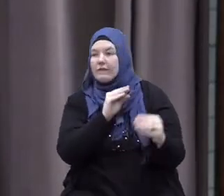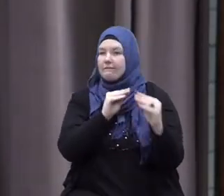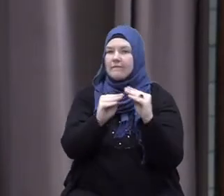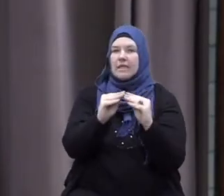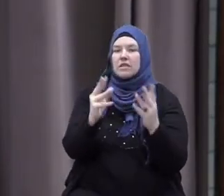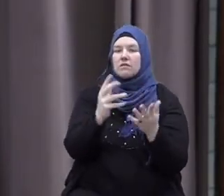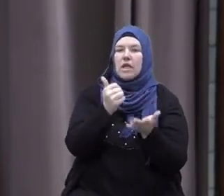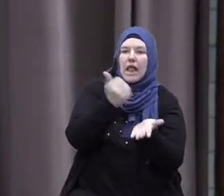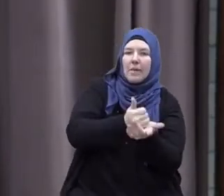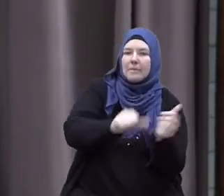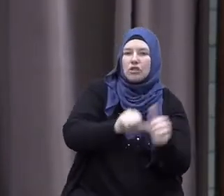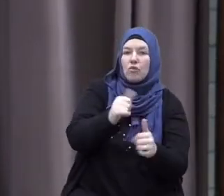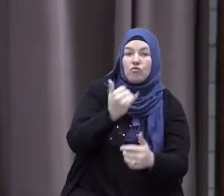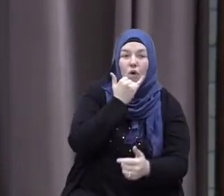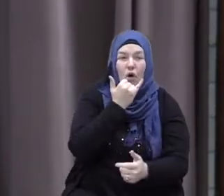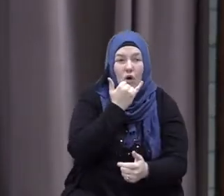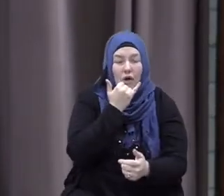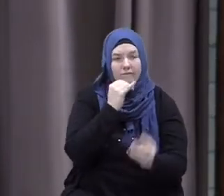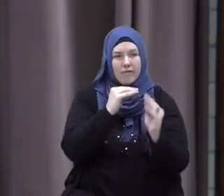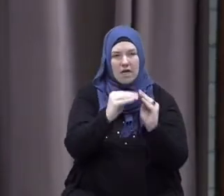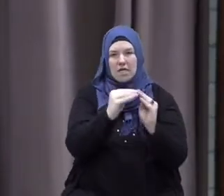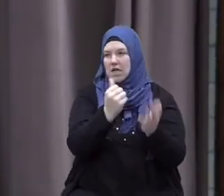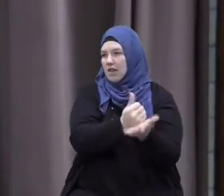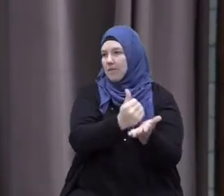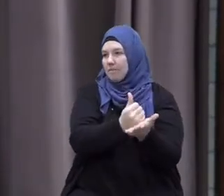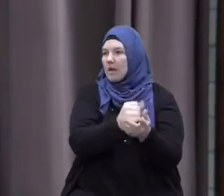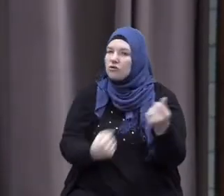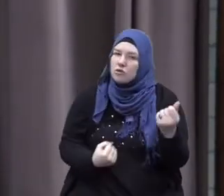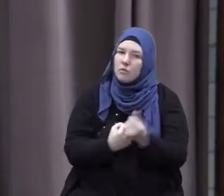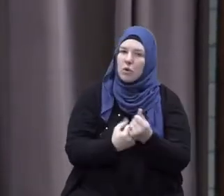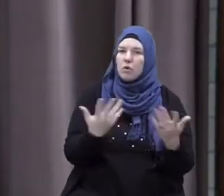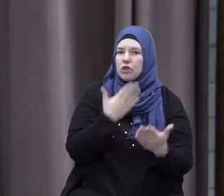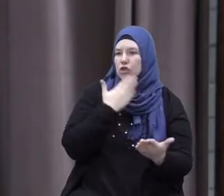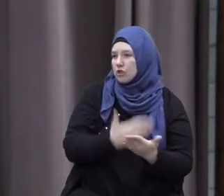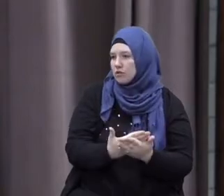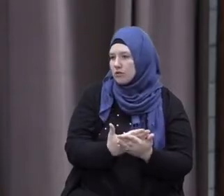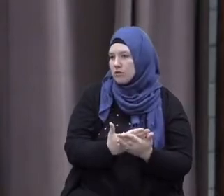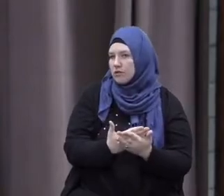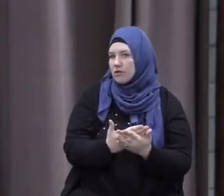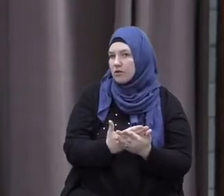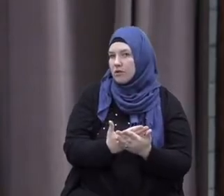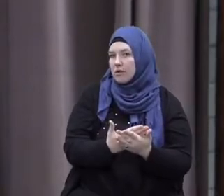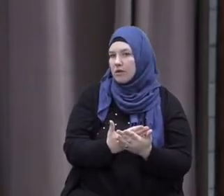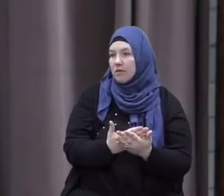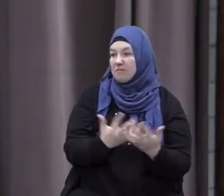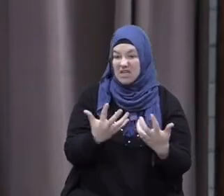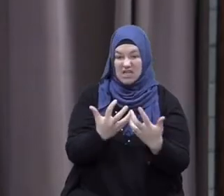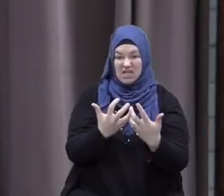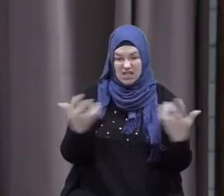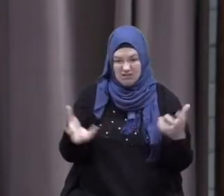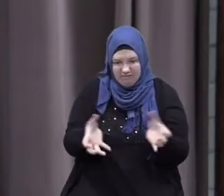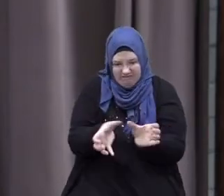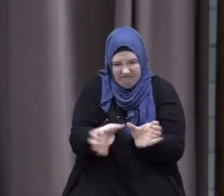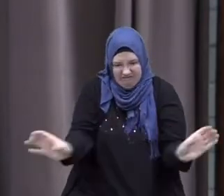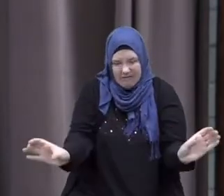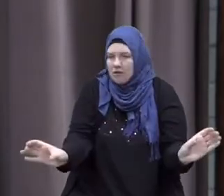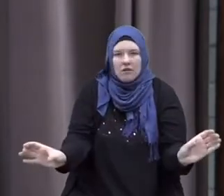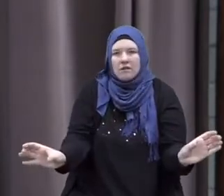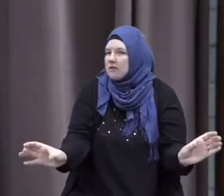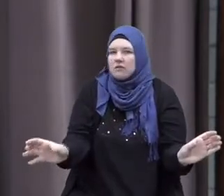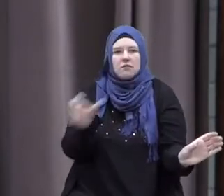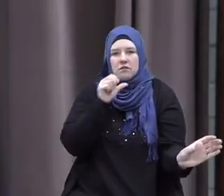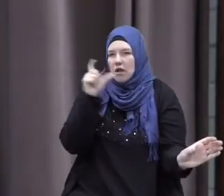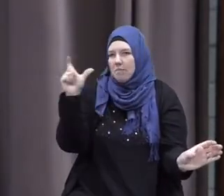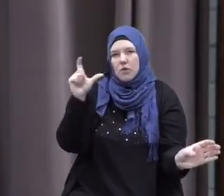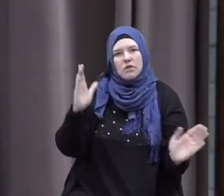wrong, help other fix it, and to promote what is right. But separation is never a Muslim thing.